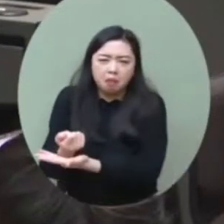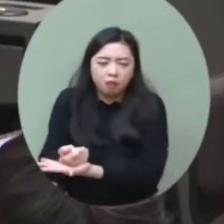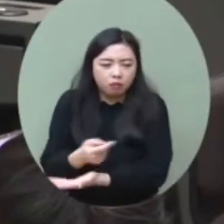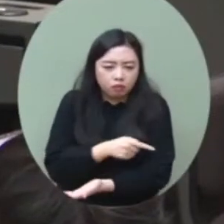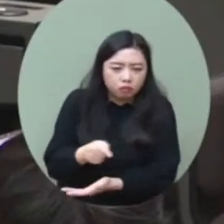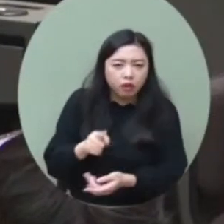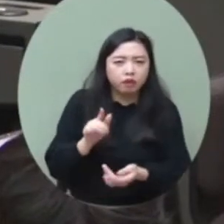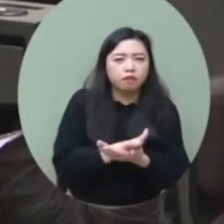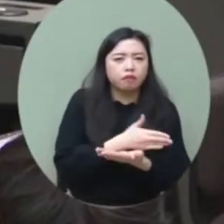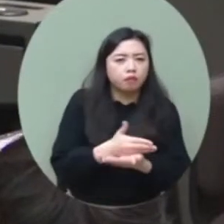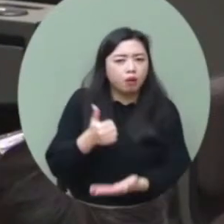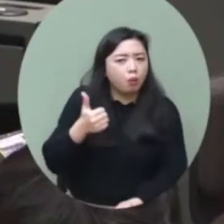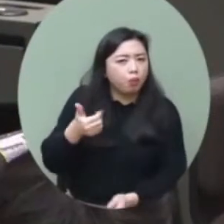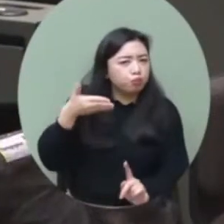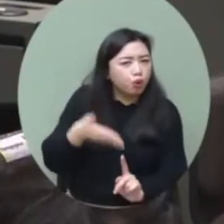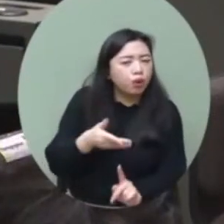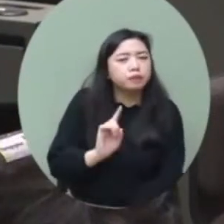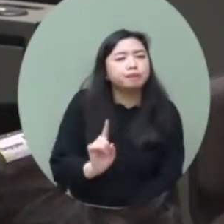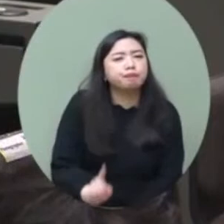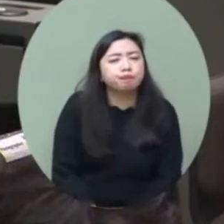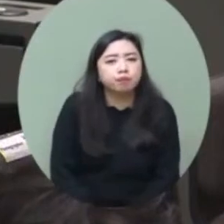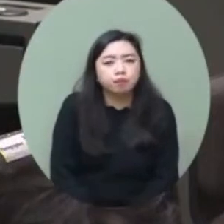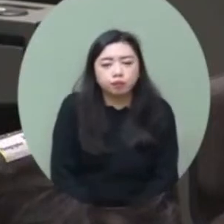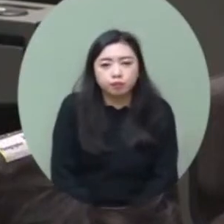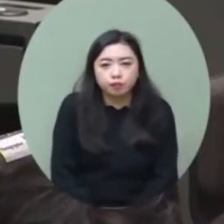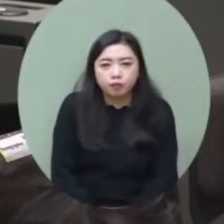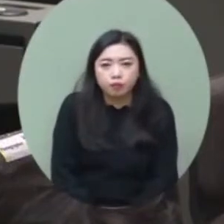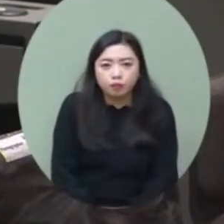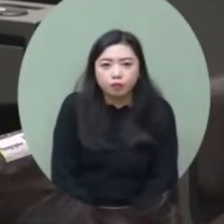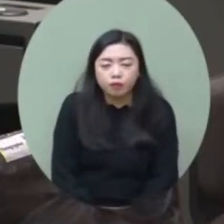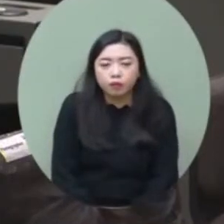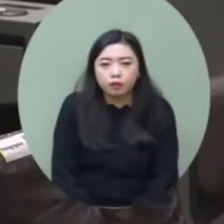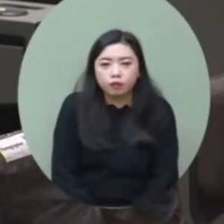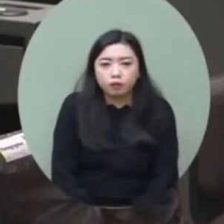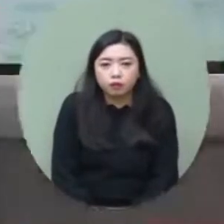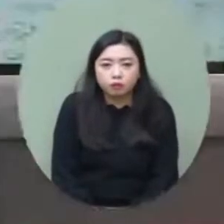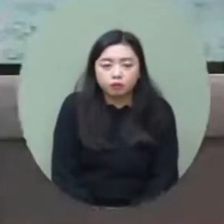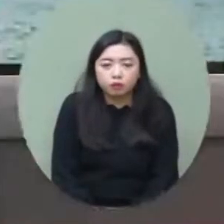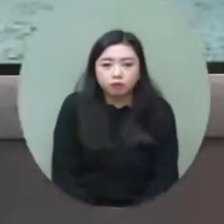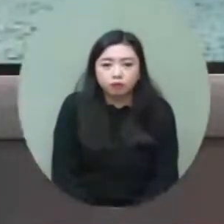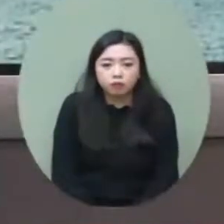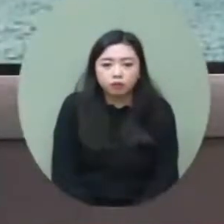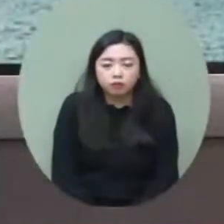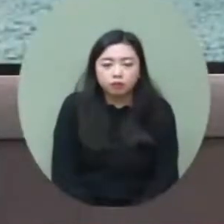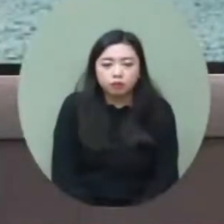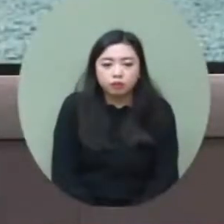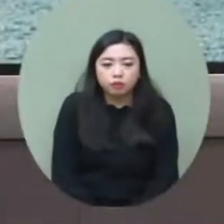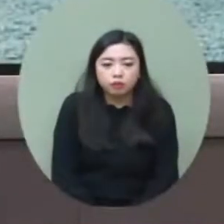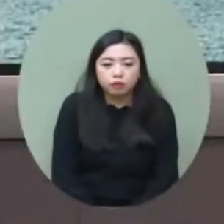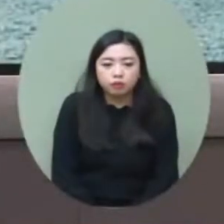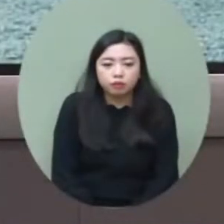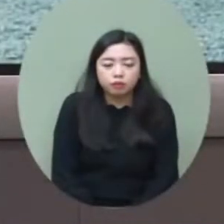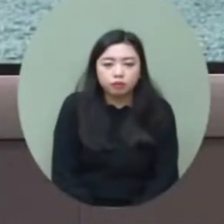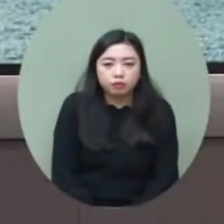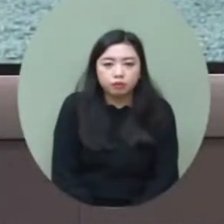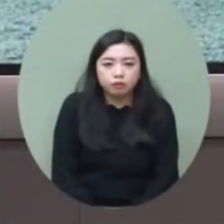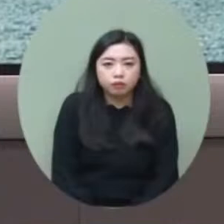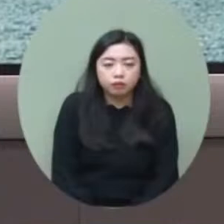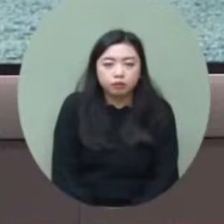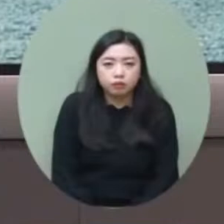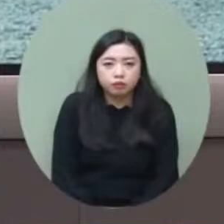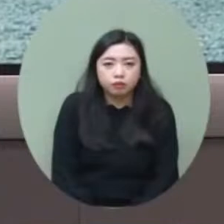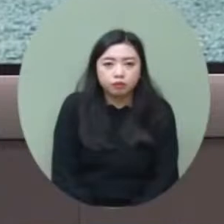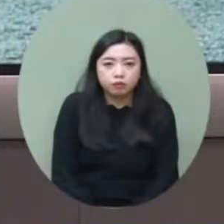is reliable? Some of these test kits are very cheap and some cost more than $100. So how can the public make a